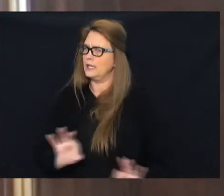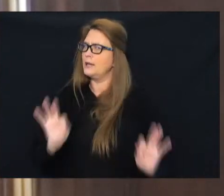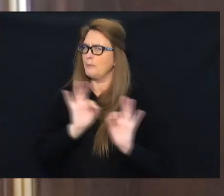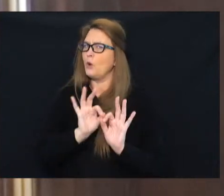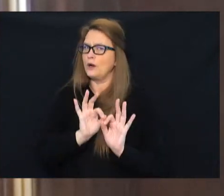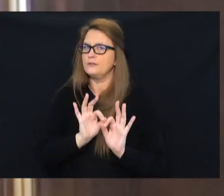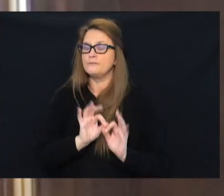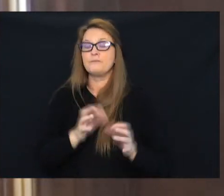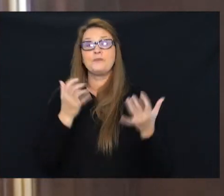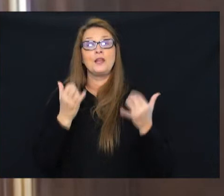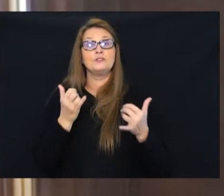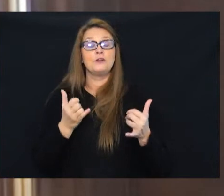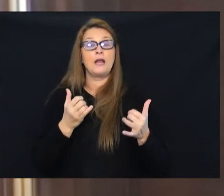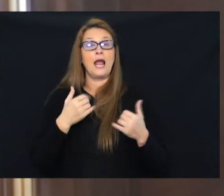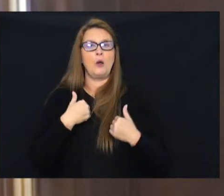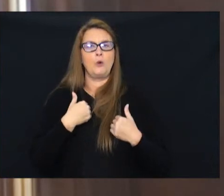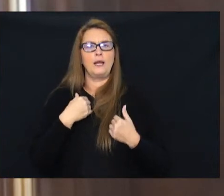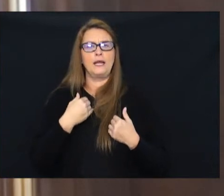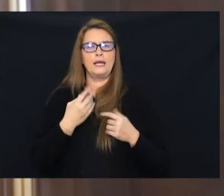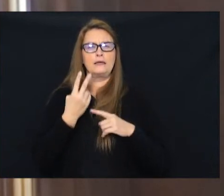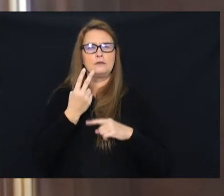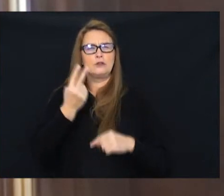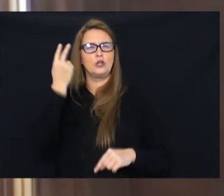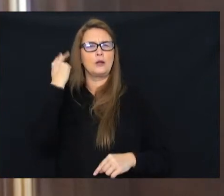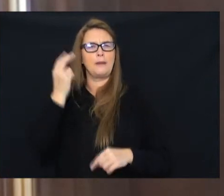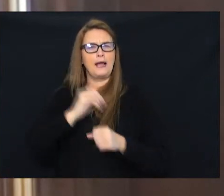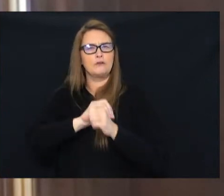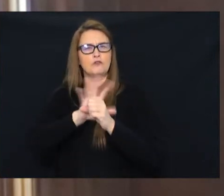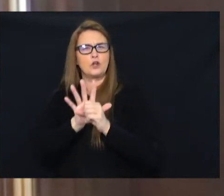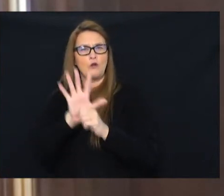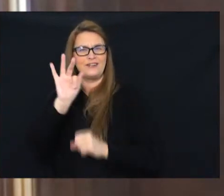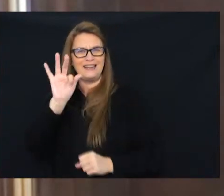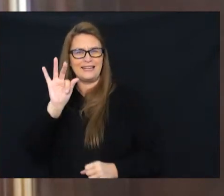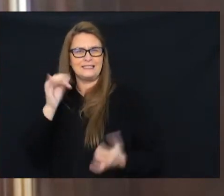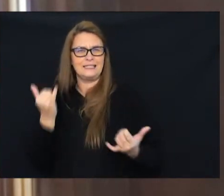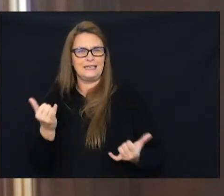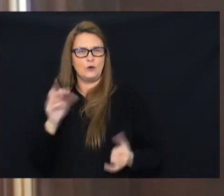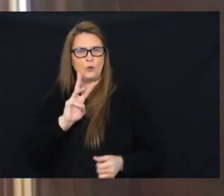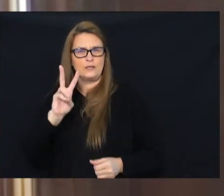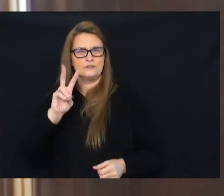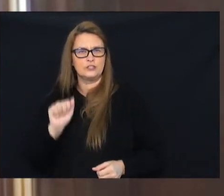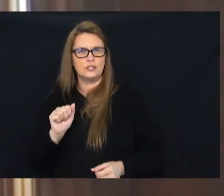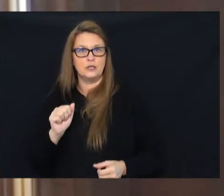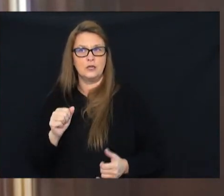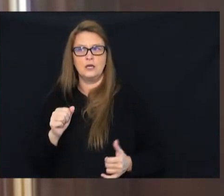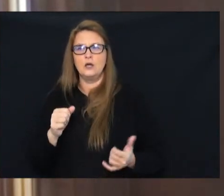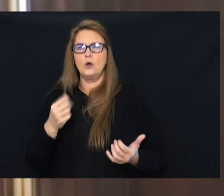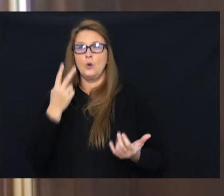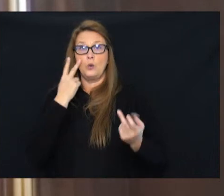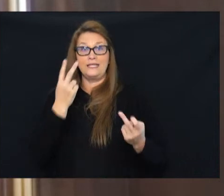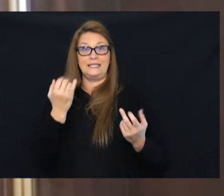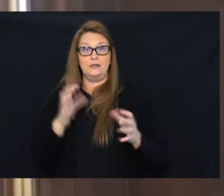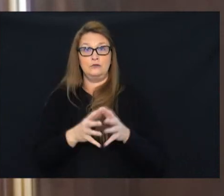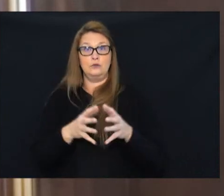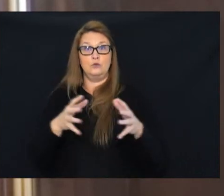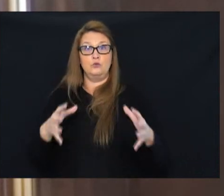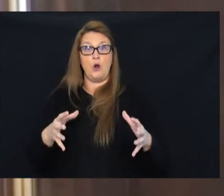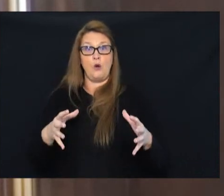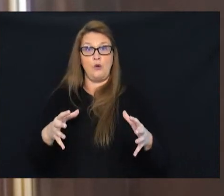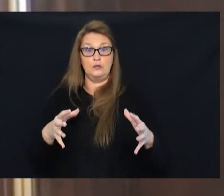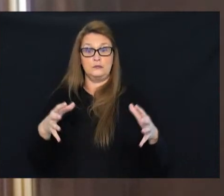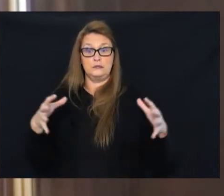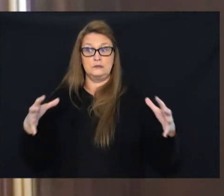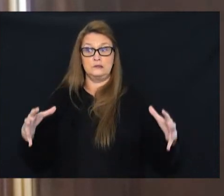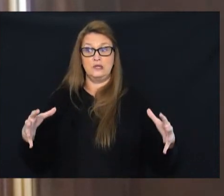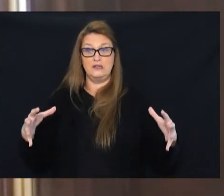we look at COVID-19 in West Virginia, what we see is that we continue to grow in the number of